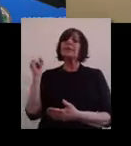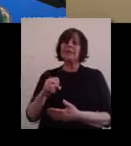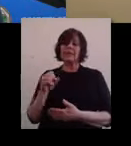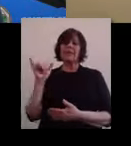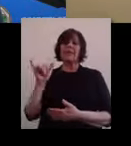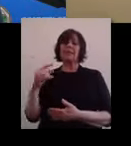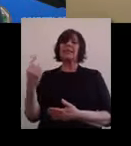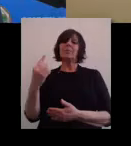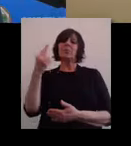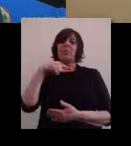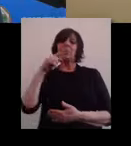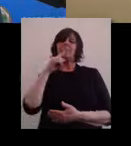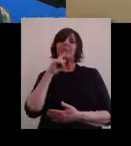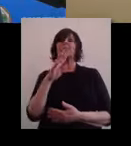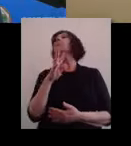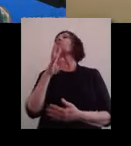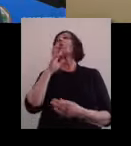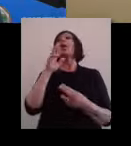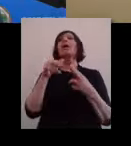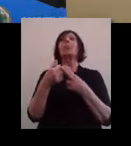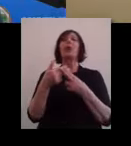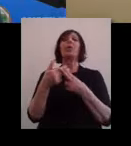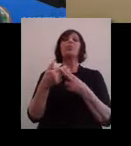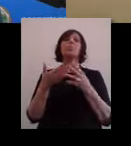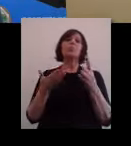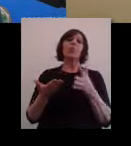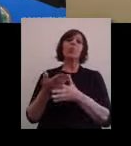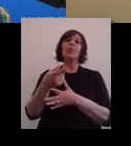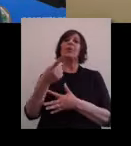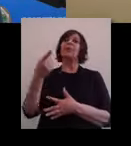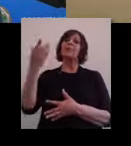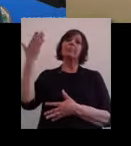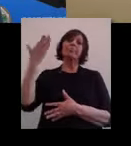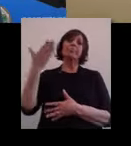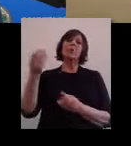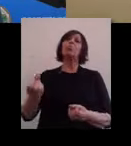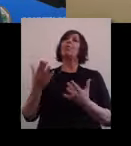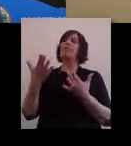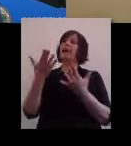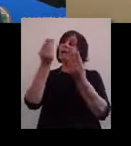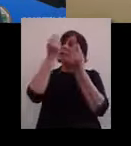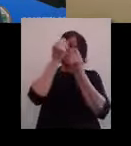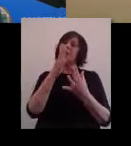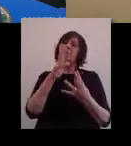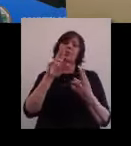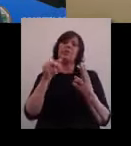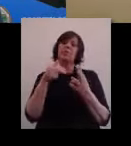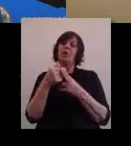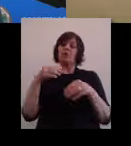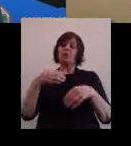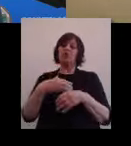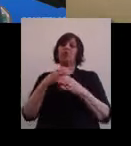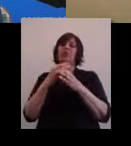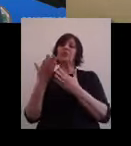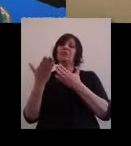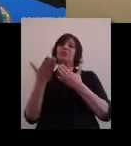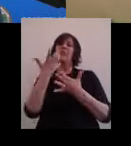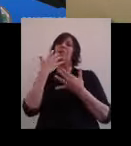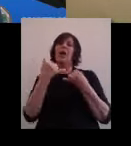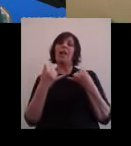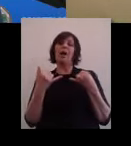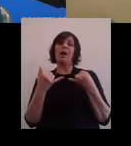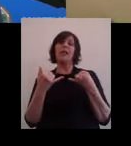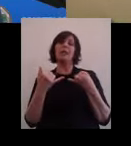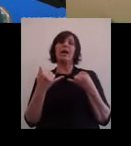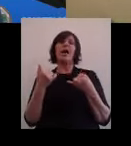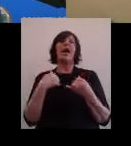talking about, including during these press briefings, providing information with regards to the crisis services hotline. I don't have